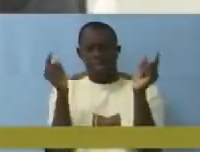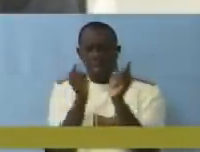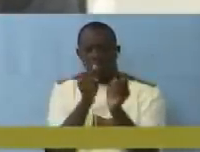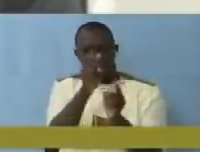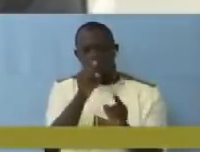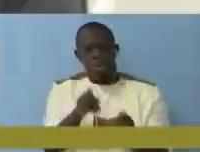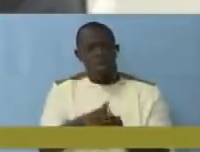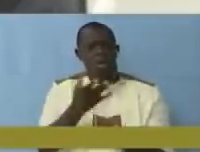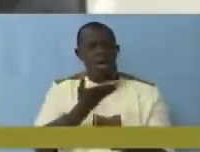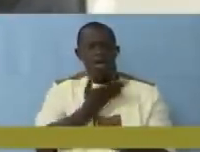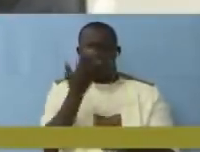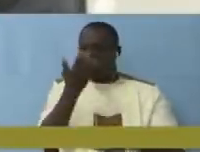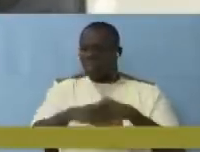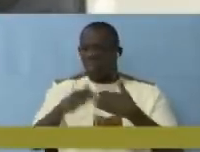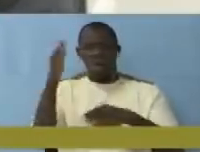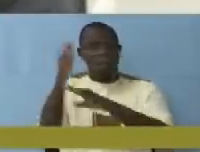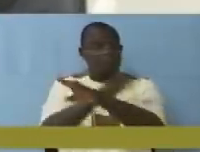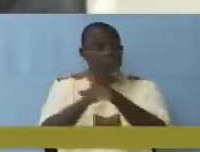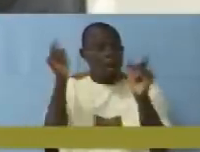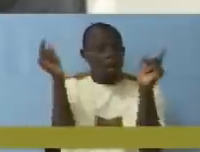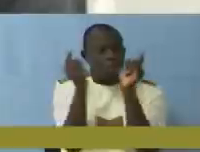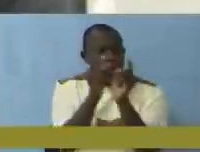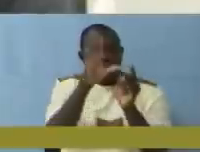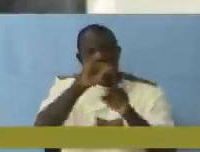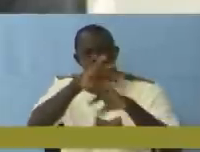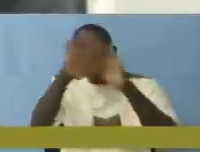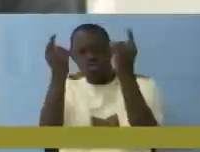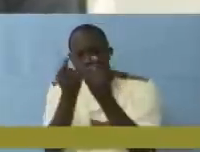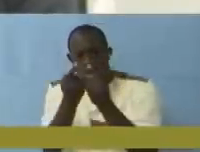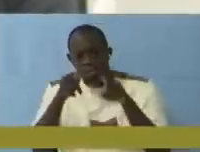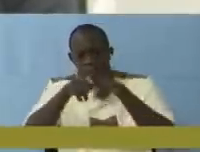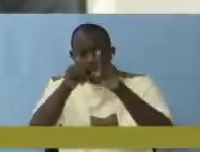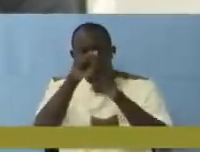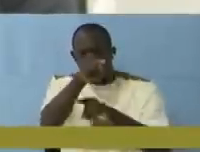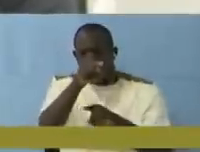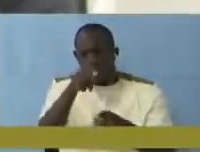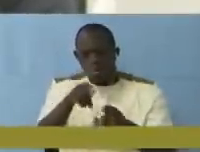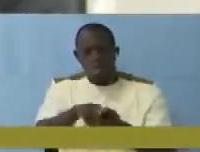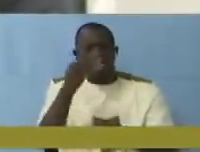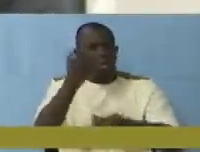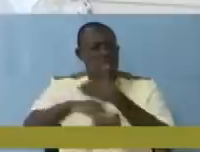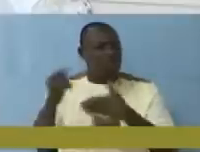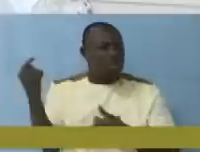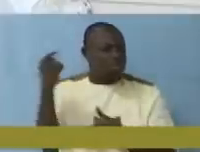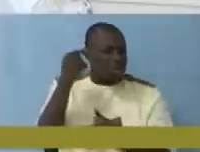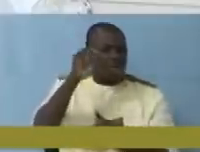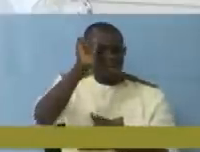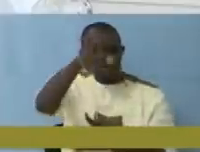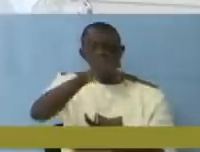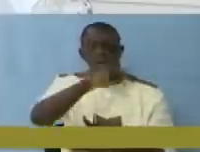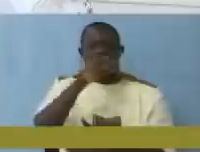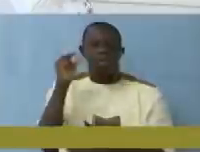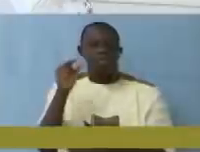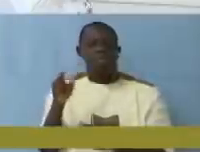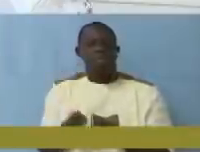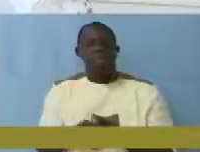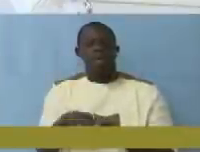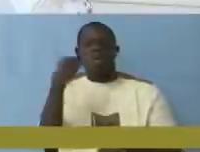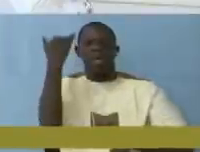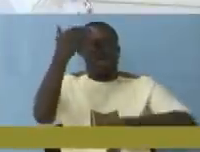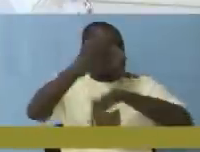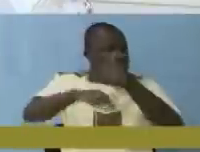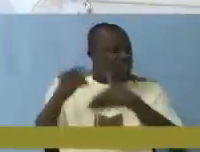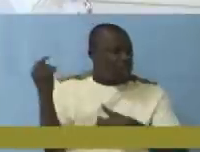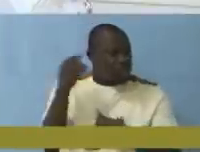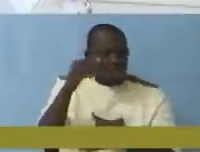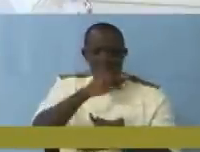no prior contact with you. nana ni man jogi nyola soto Never had your name. nana me to moy Never had the names